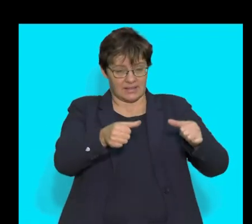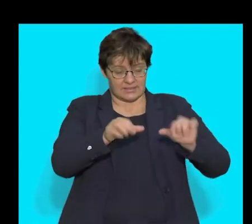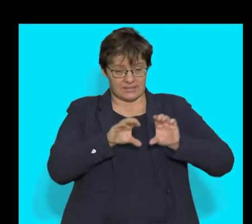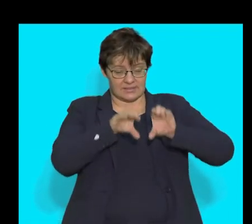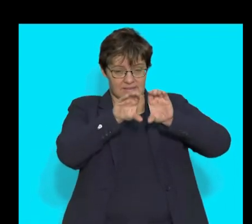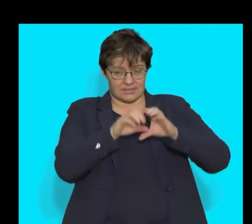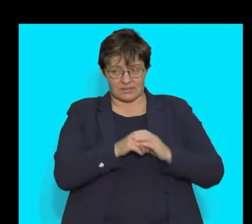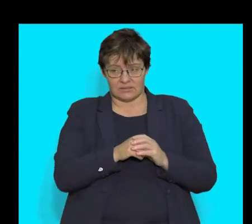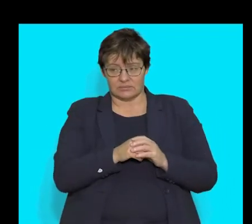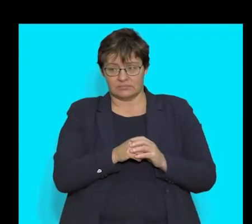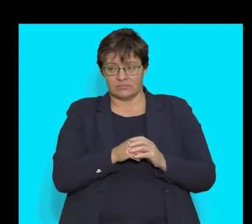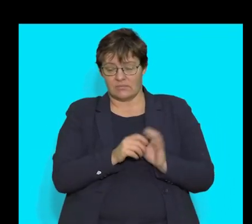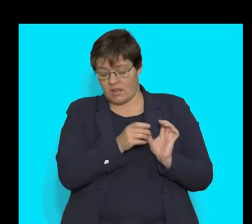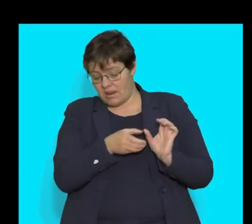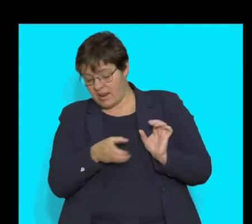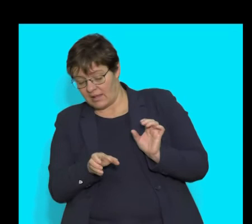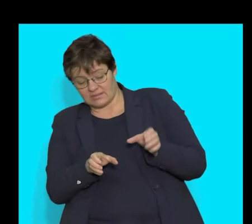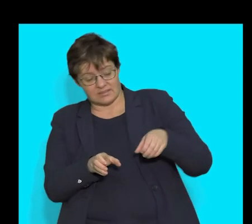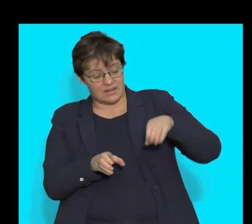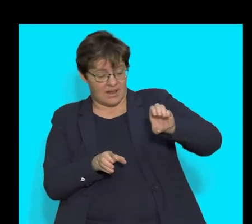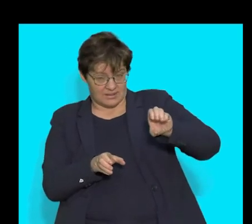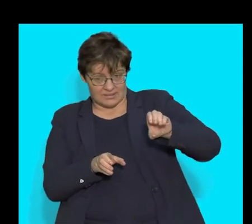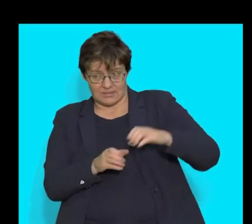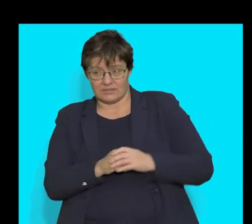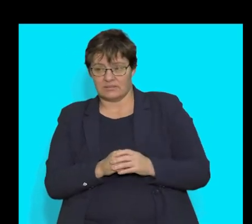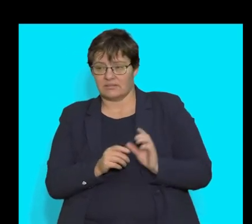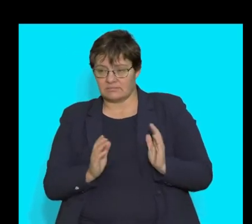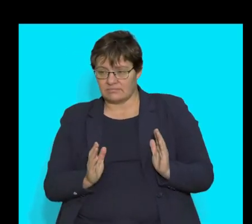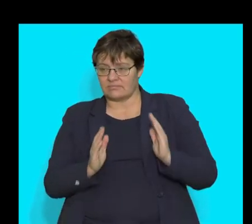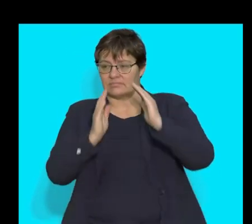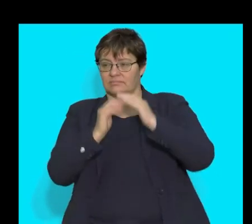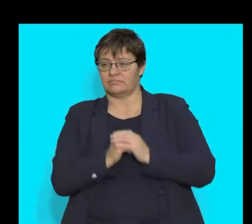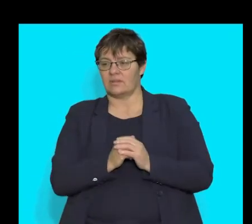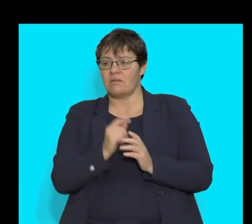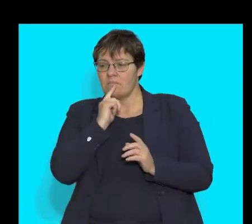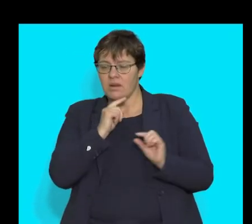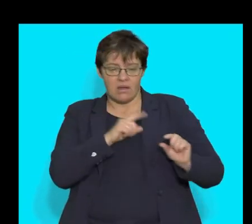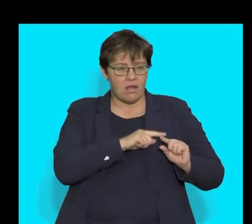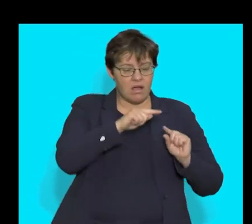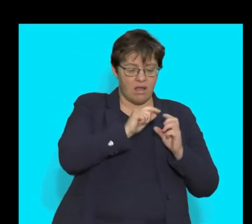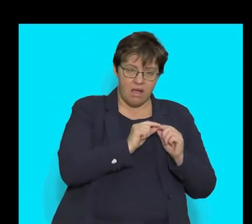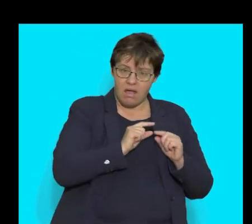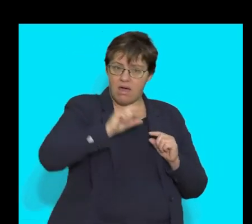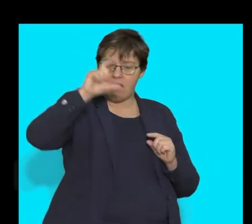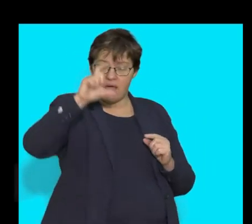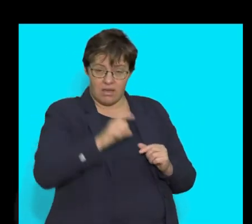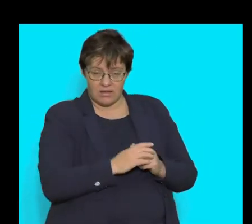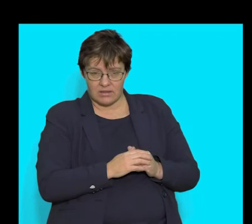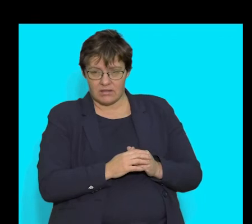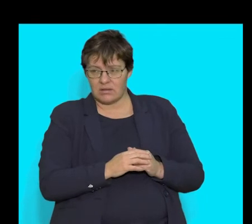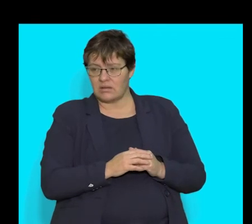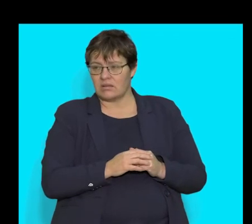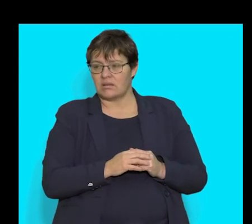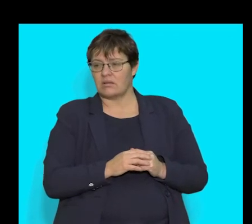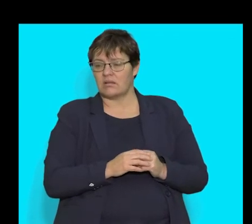section for the next block of time, there's another block of time there, look how far it goes. It's not even